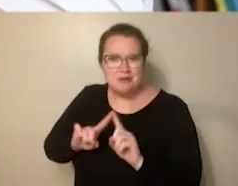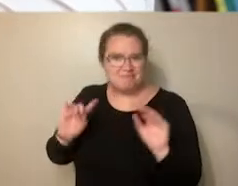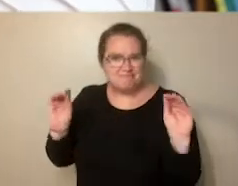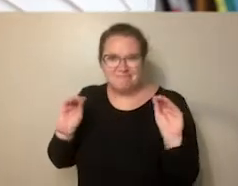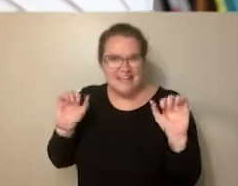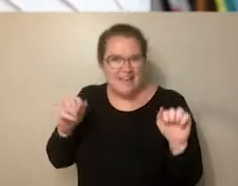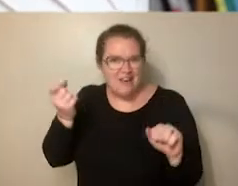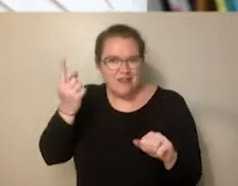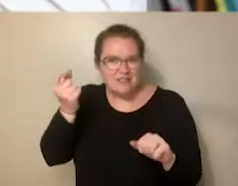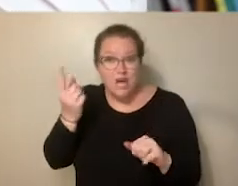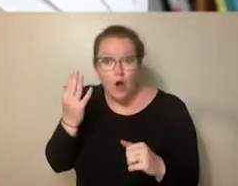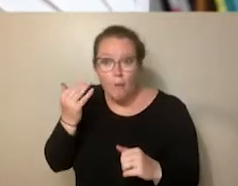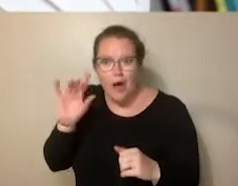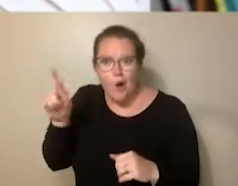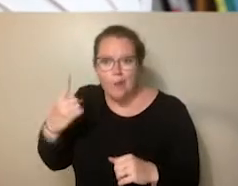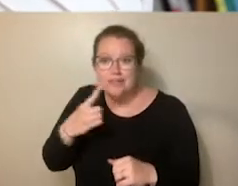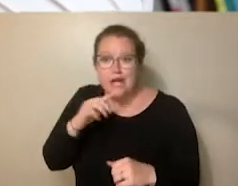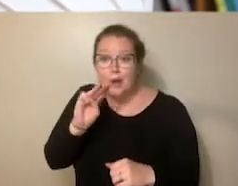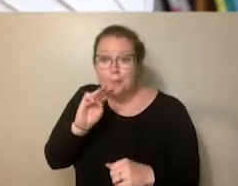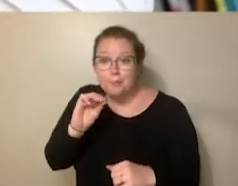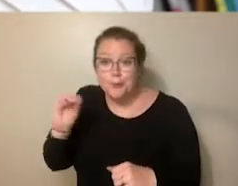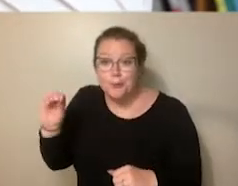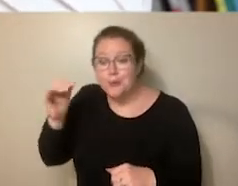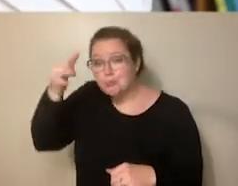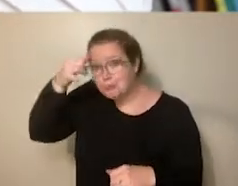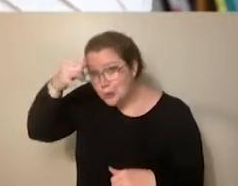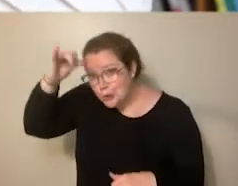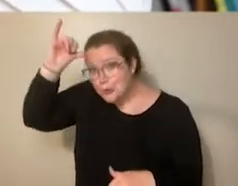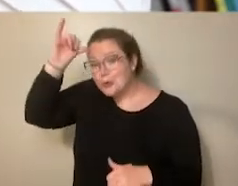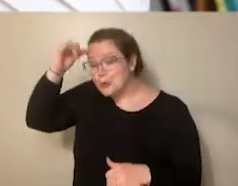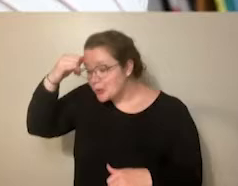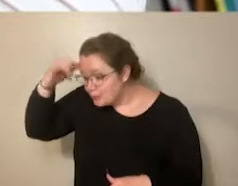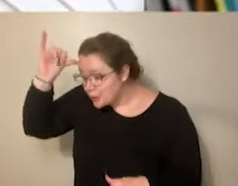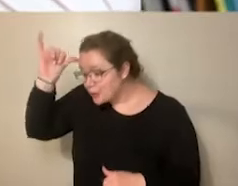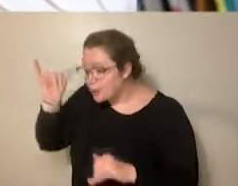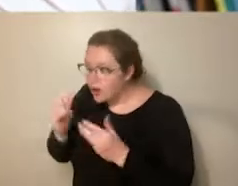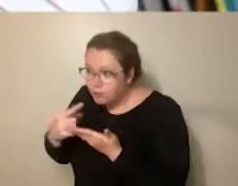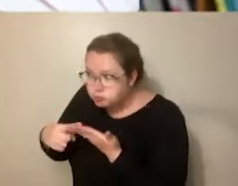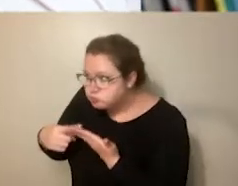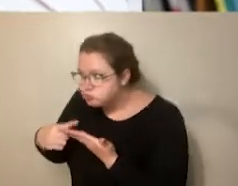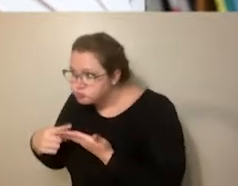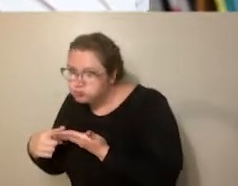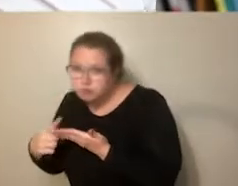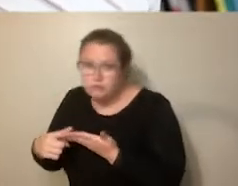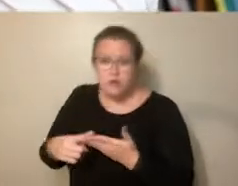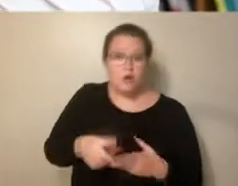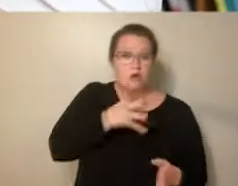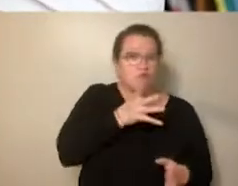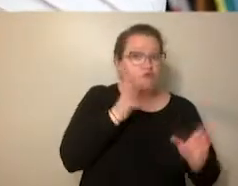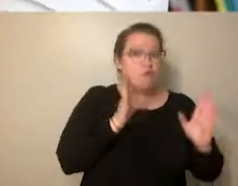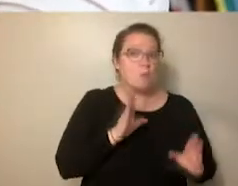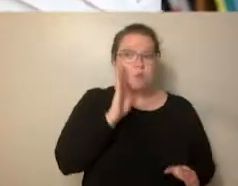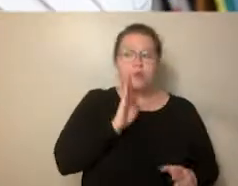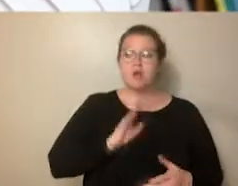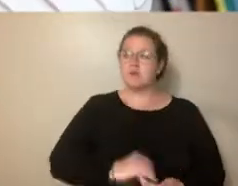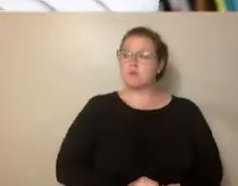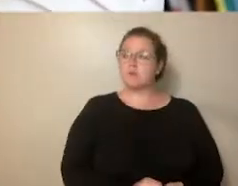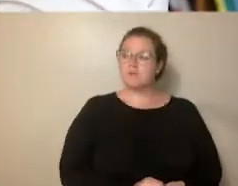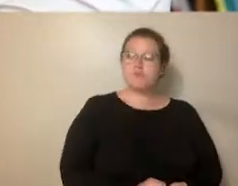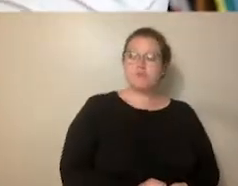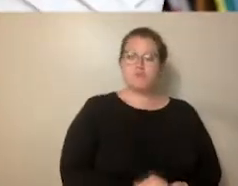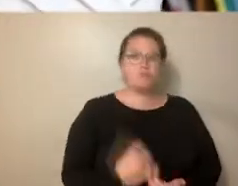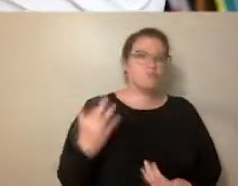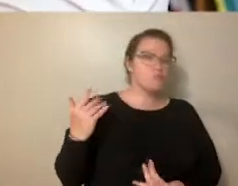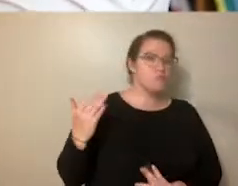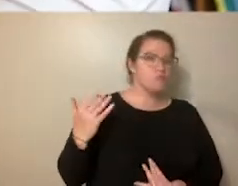understand moo. All night long, Farmer Brown waited for an answer. So out here outside the barn, we have the